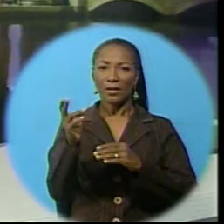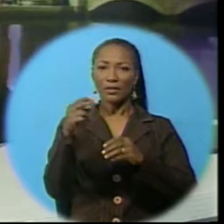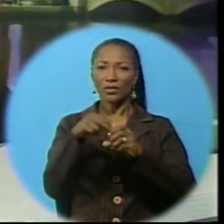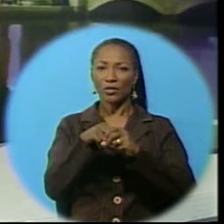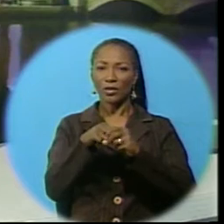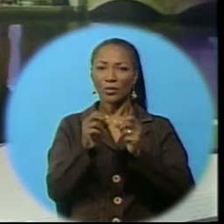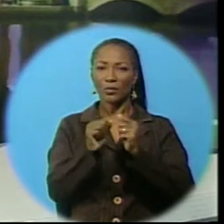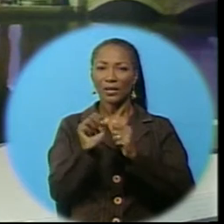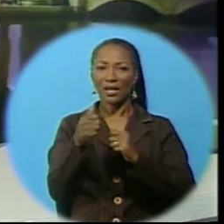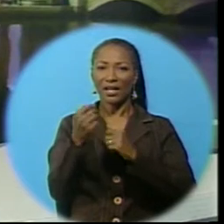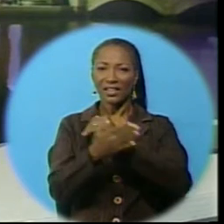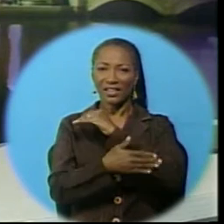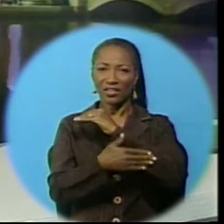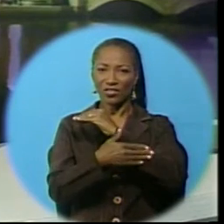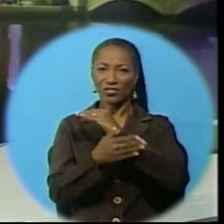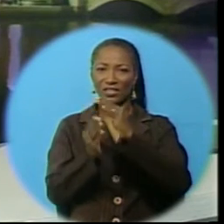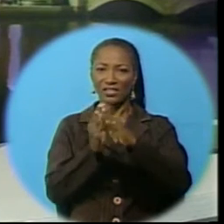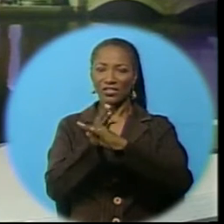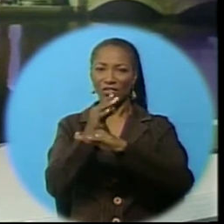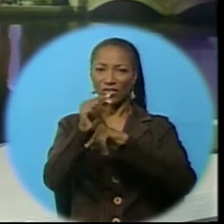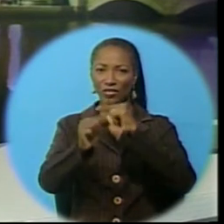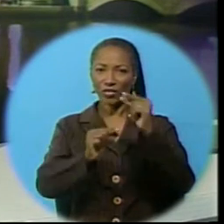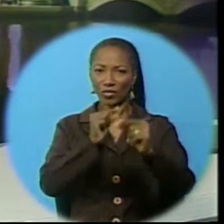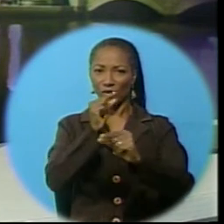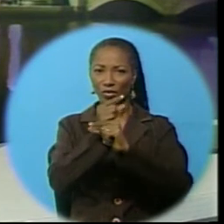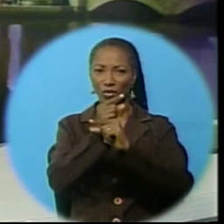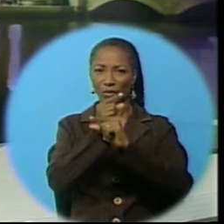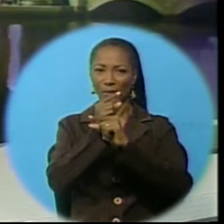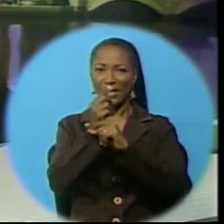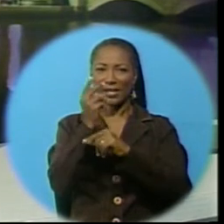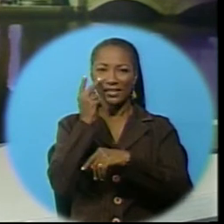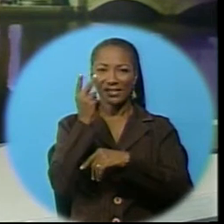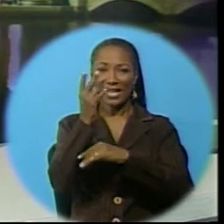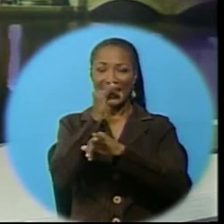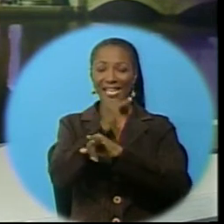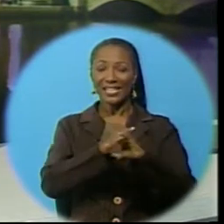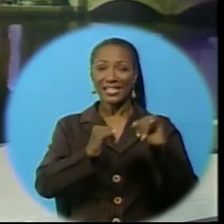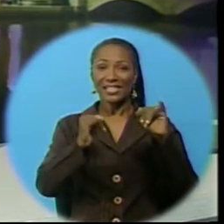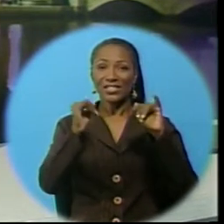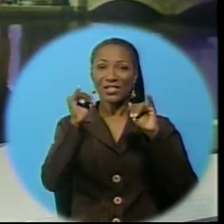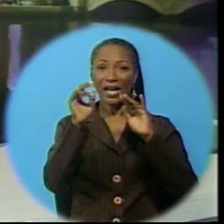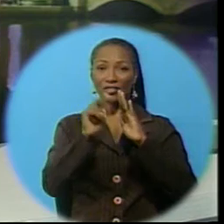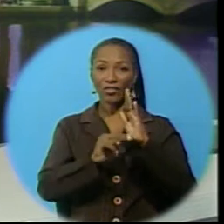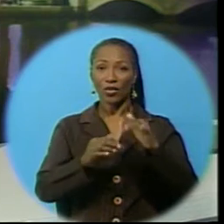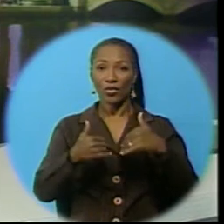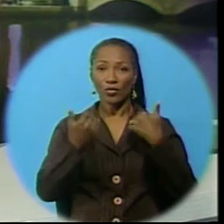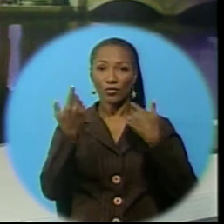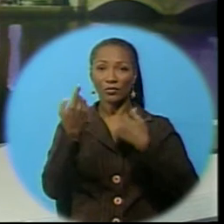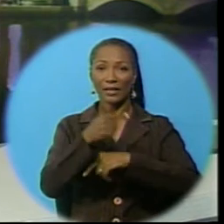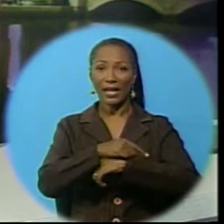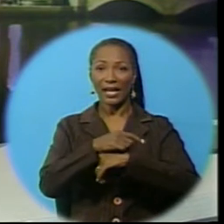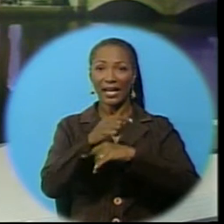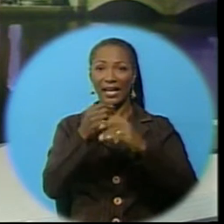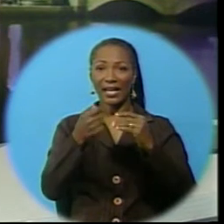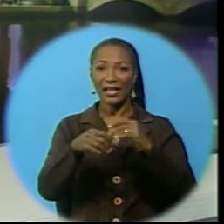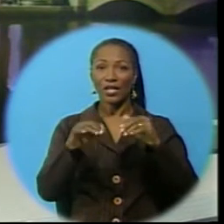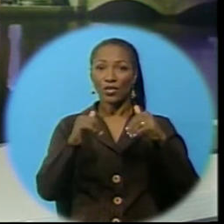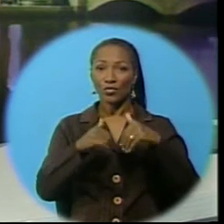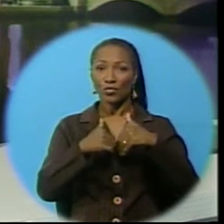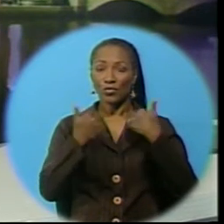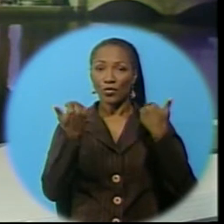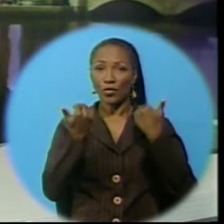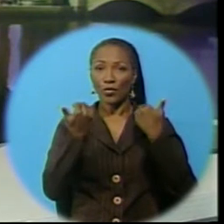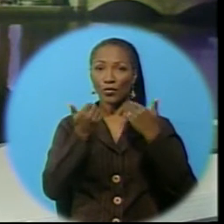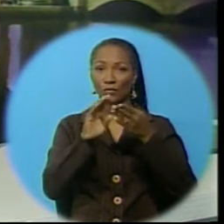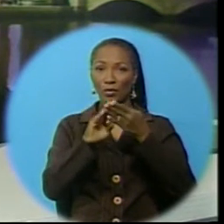Barbados joined with other countries across the globe in observing International Youth Day. It is being observed under the theme Youth Civic Engagement.